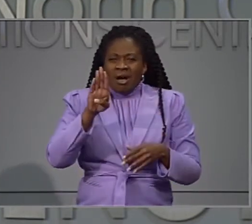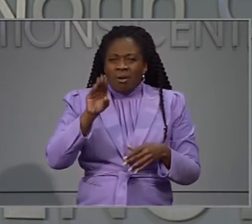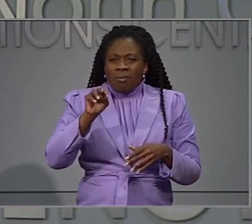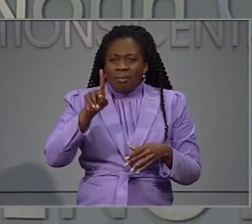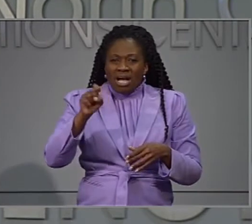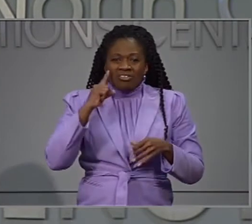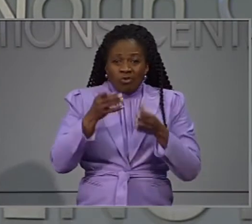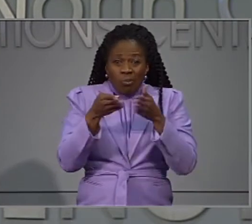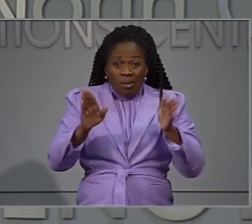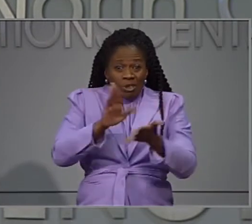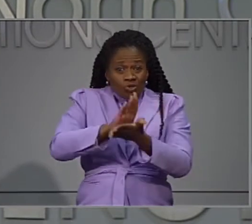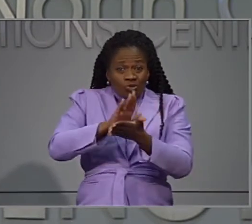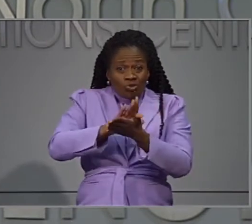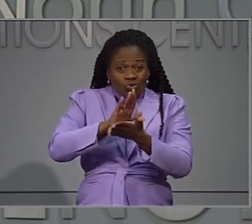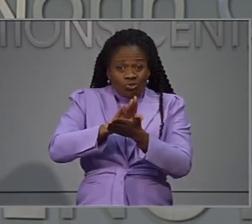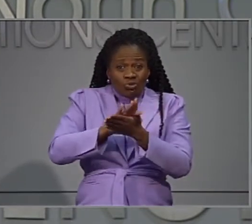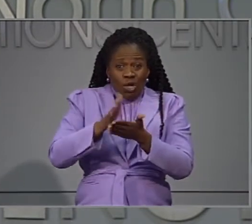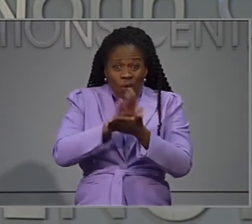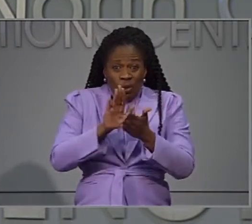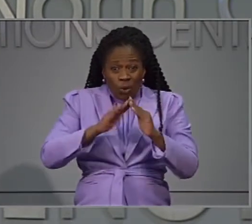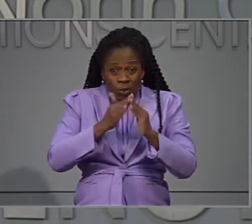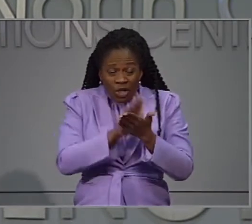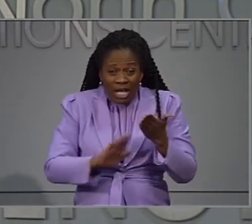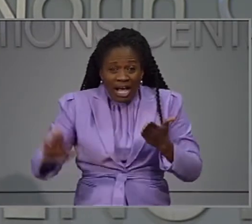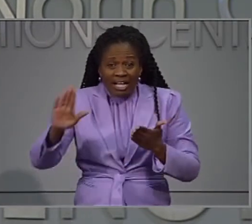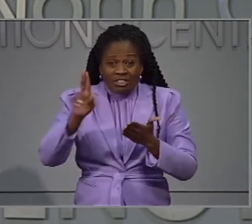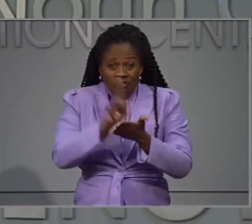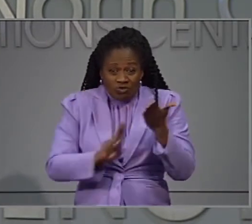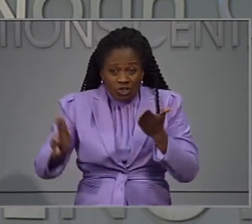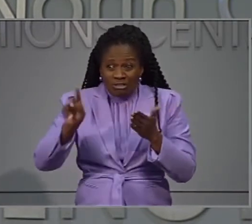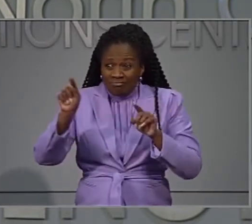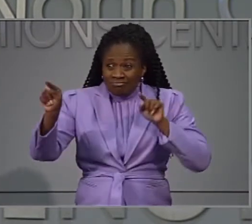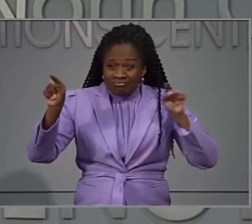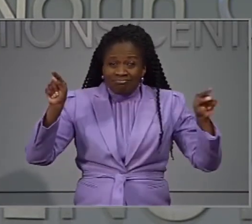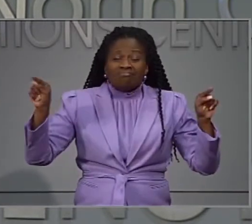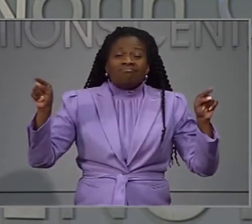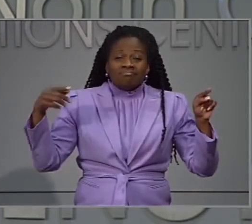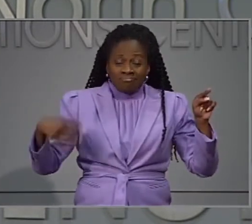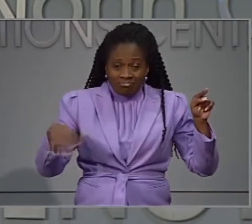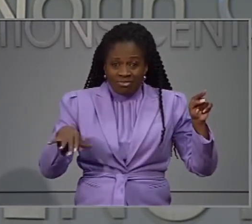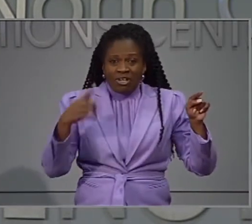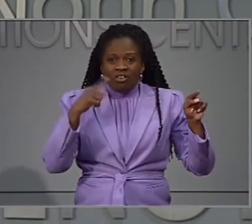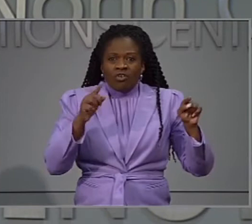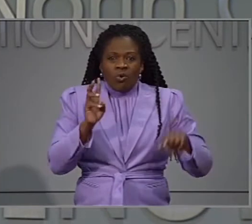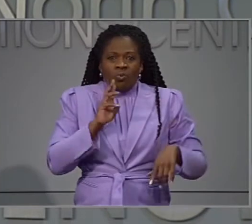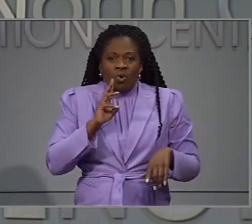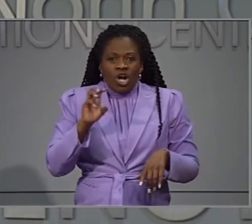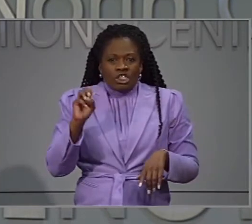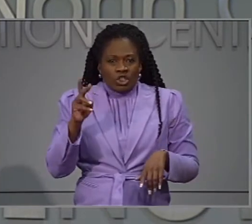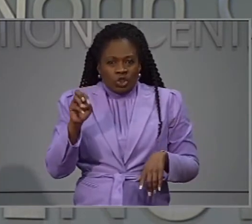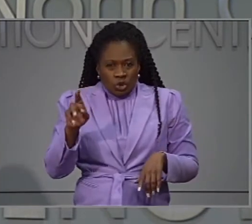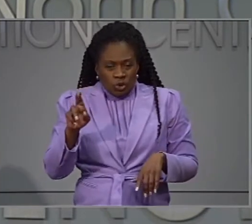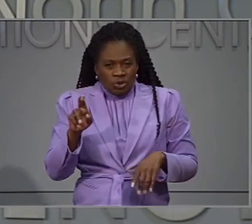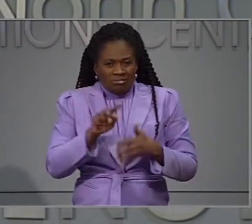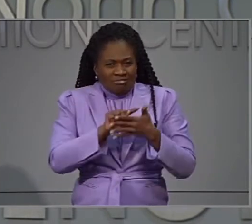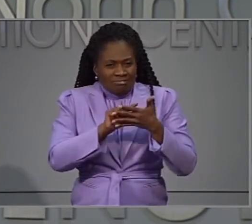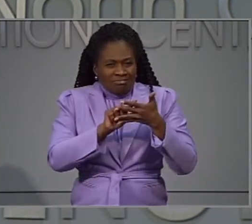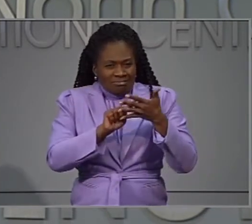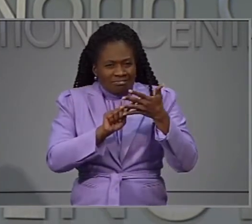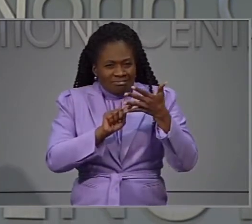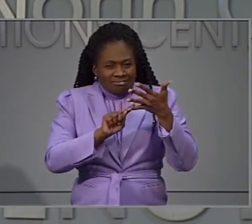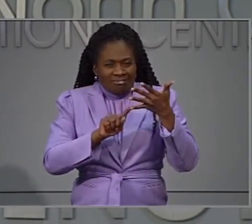public schools, community colleges, and universities, and for water and sewer. Those kinds